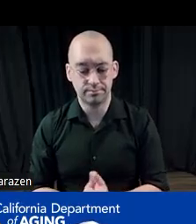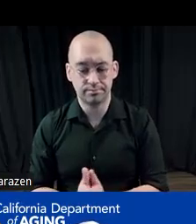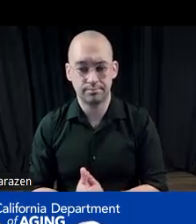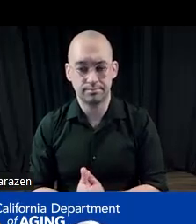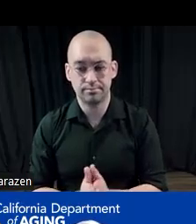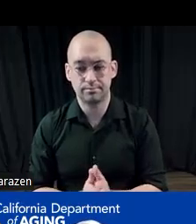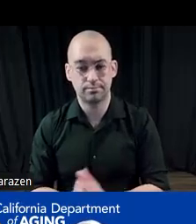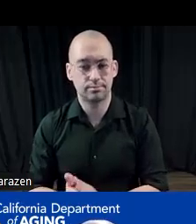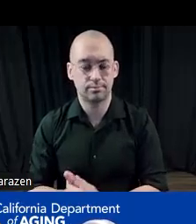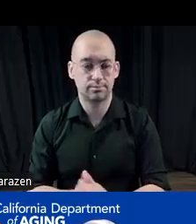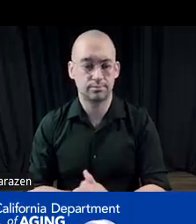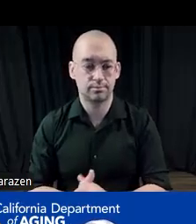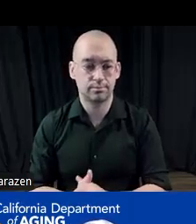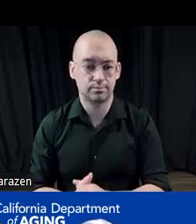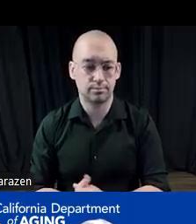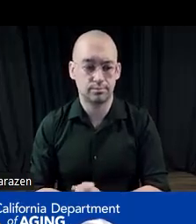Wonderful.